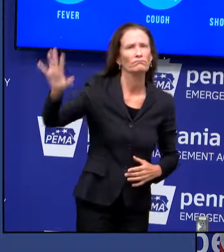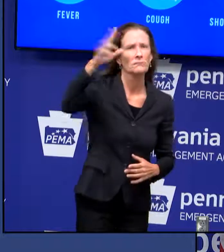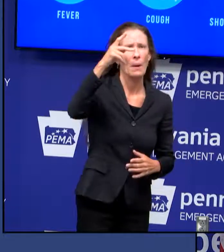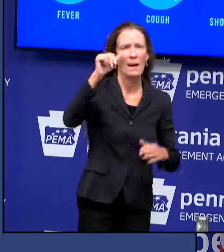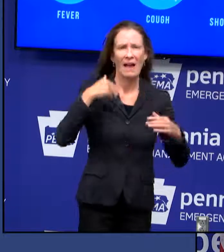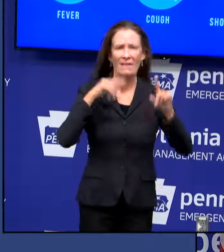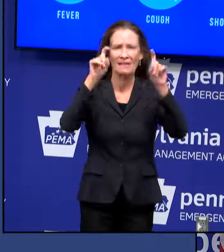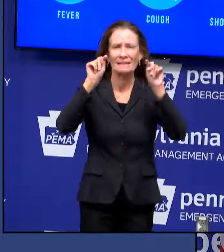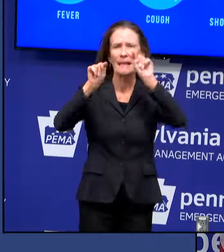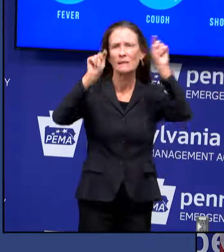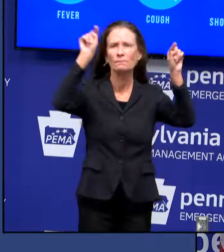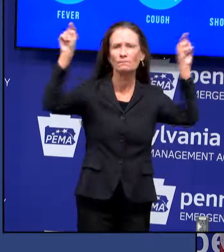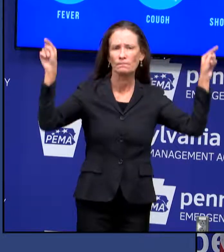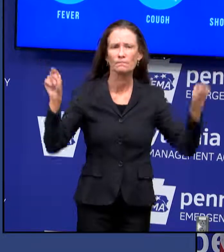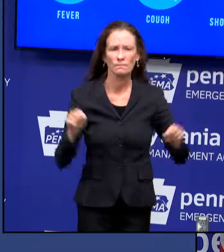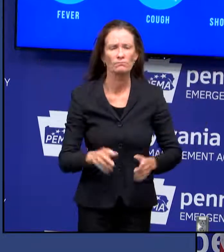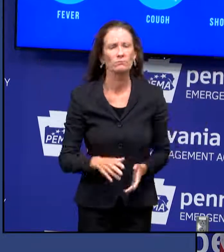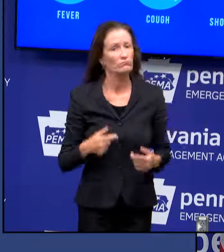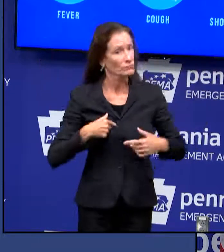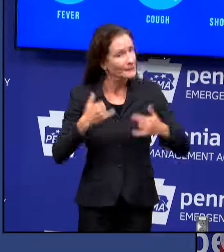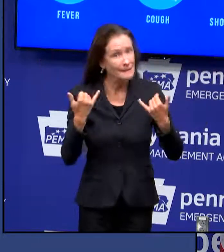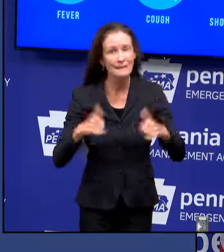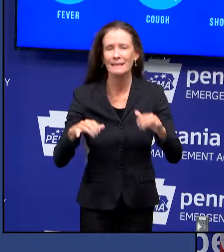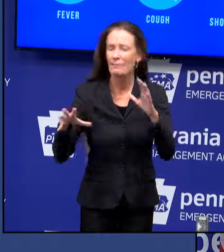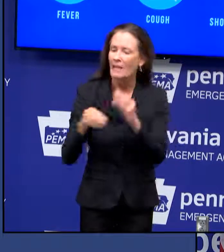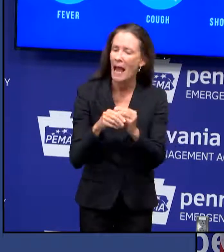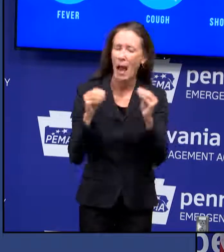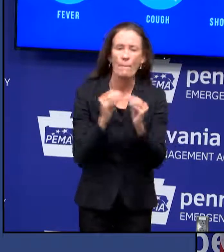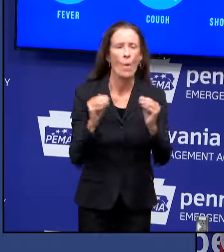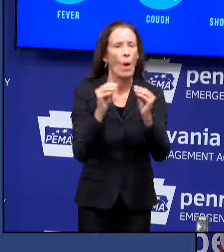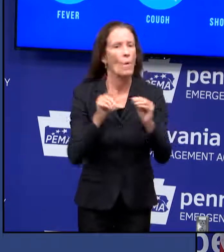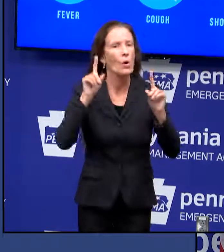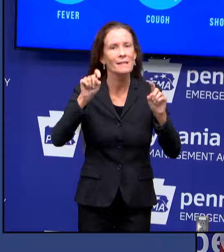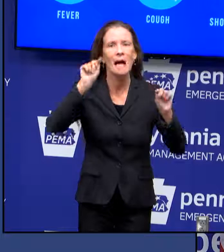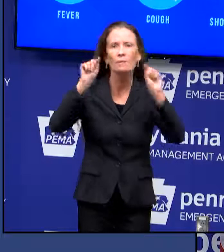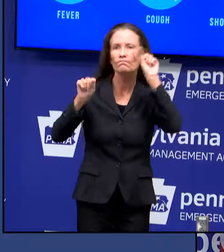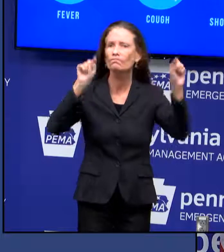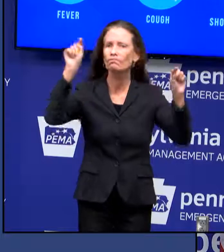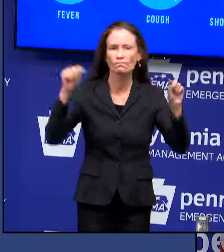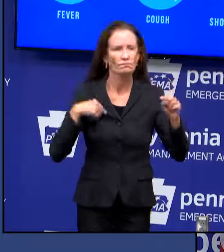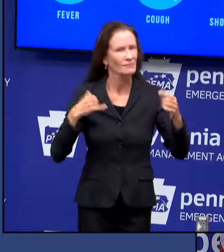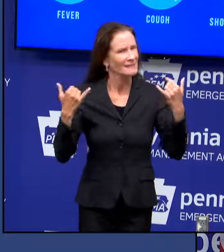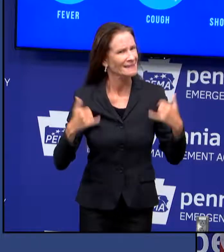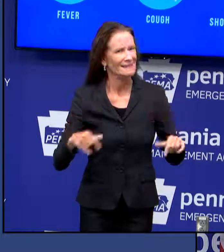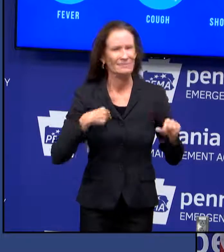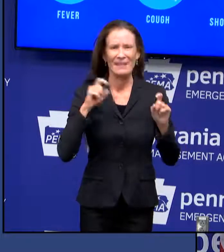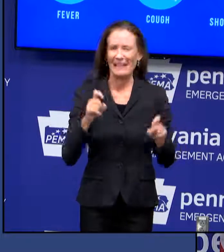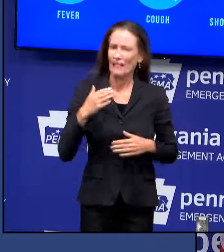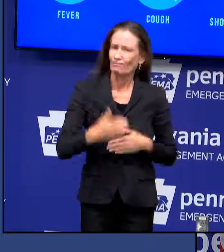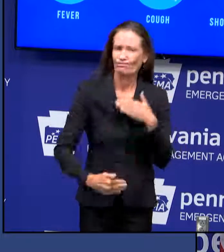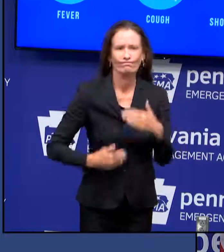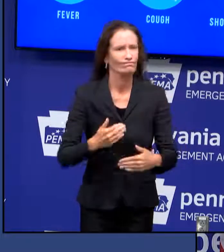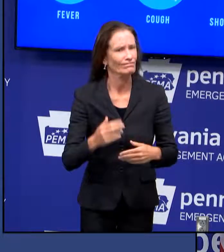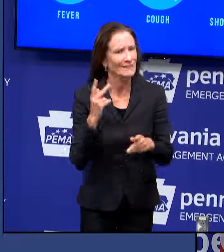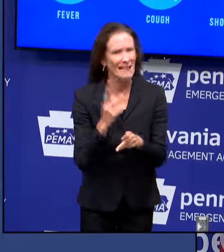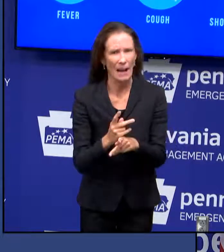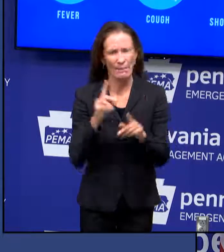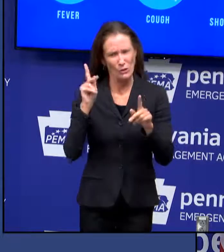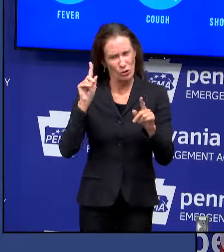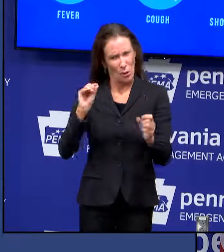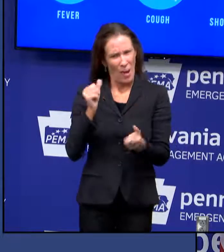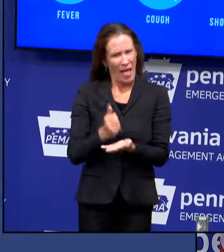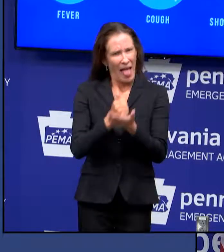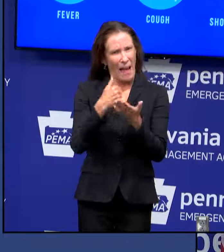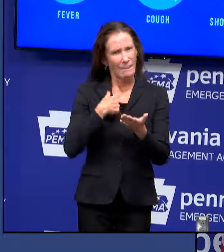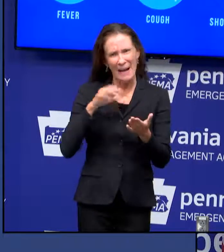build our testing capacity, and we need to do that because we know that rapidly identifying and isolating